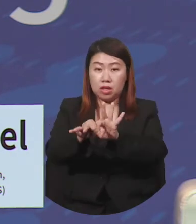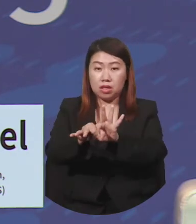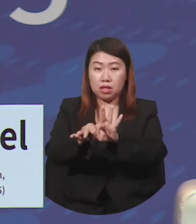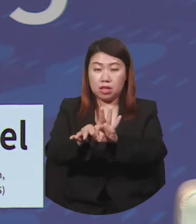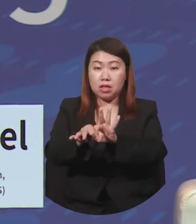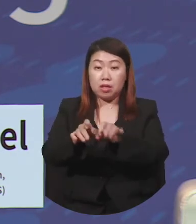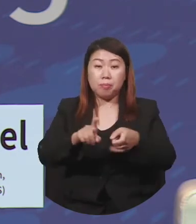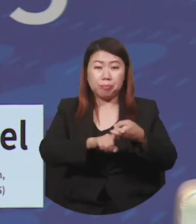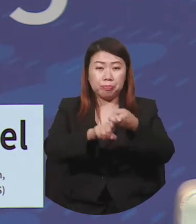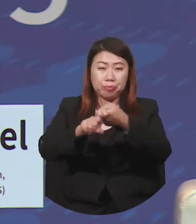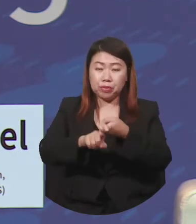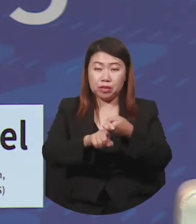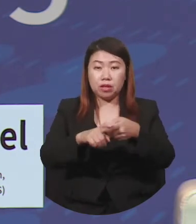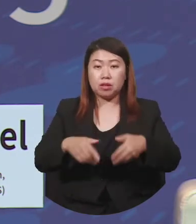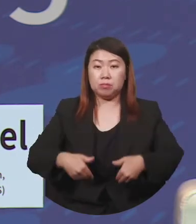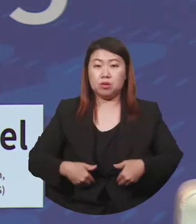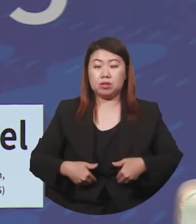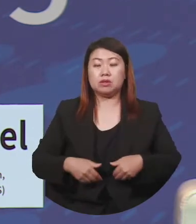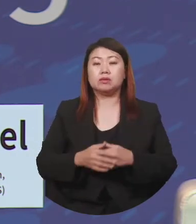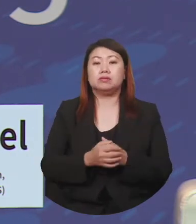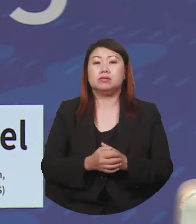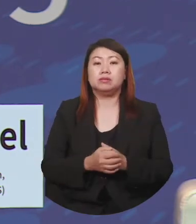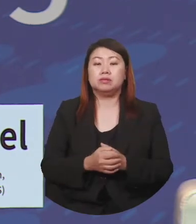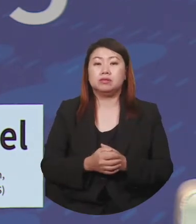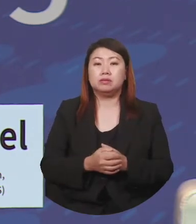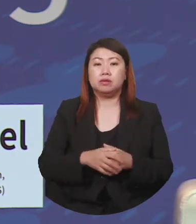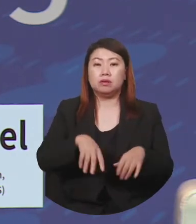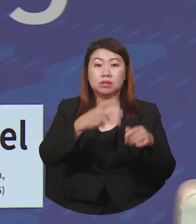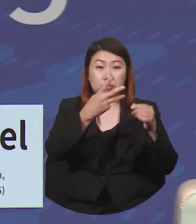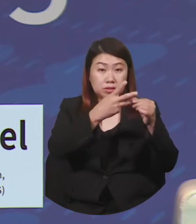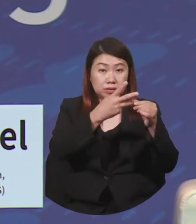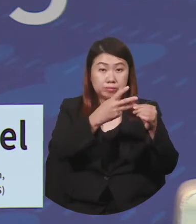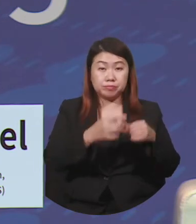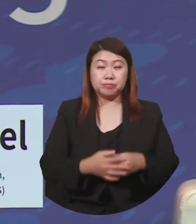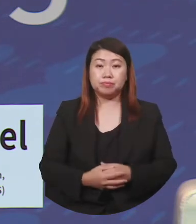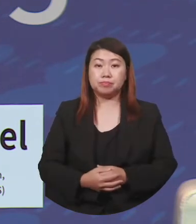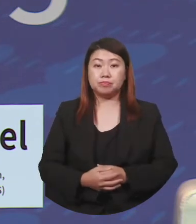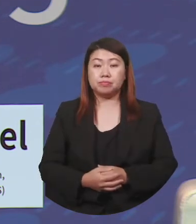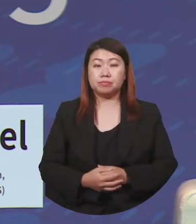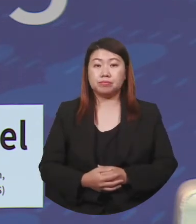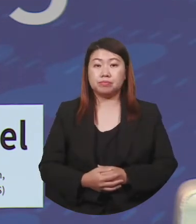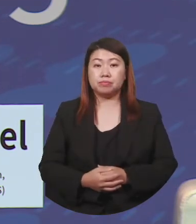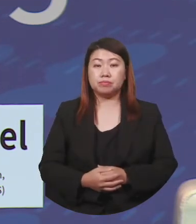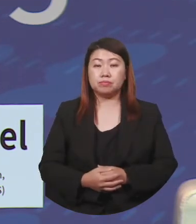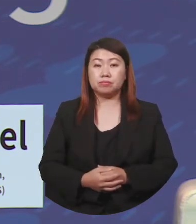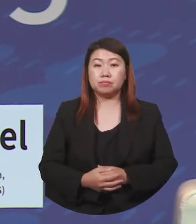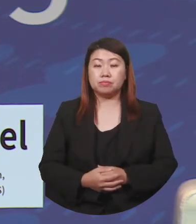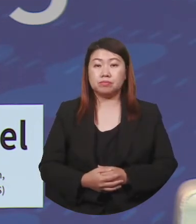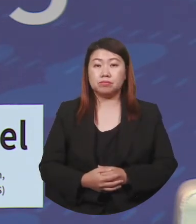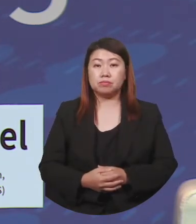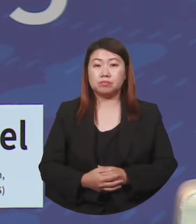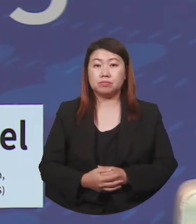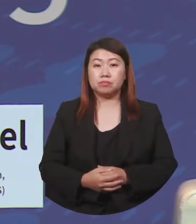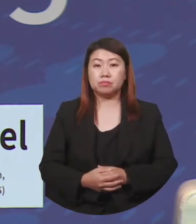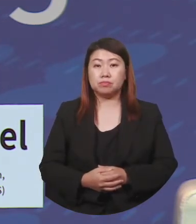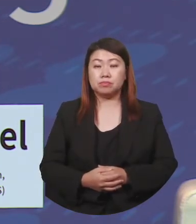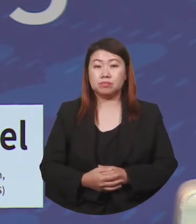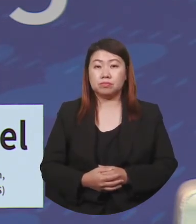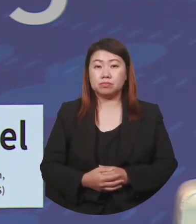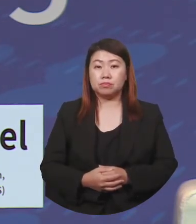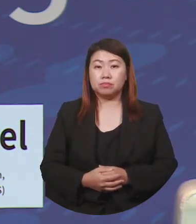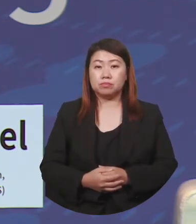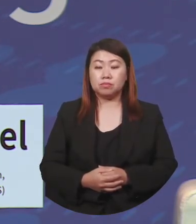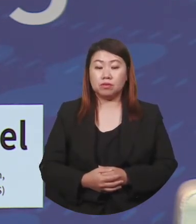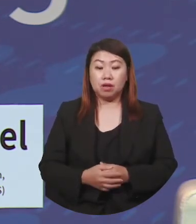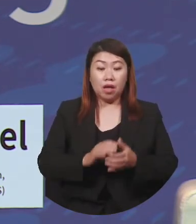that we have rather a context of incentives for non-cooperation. Is there anything what